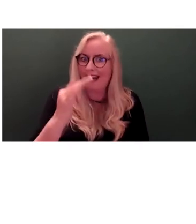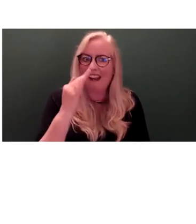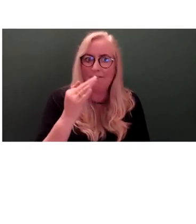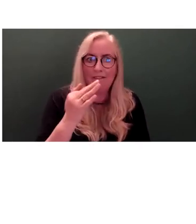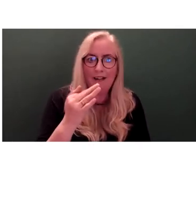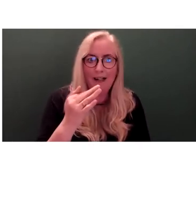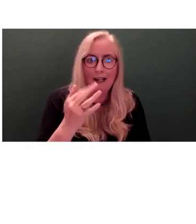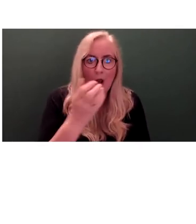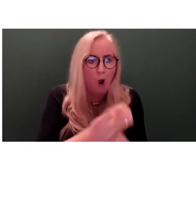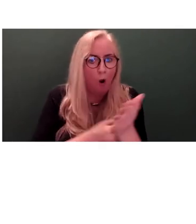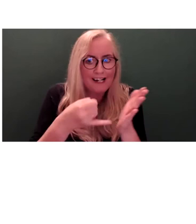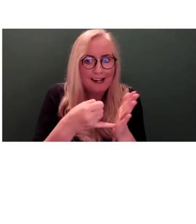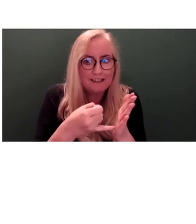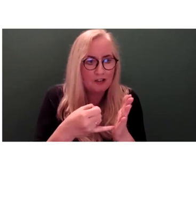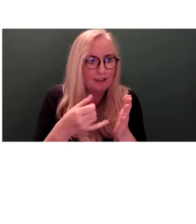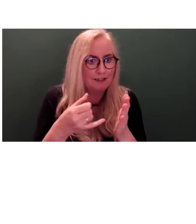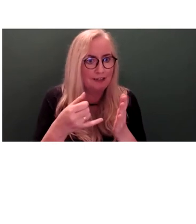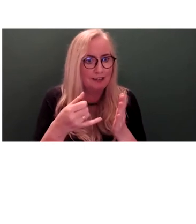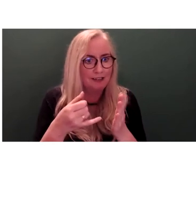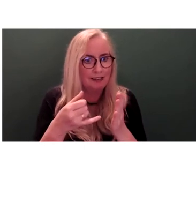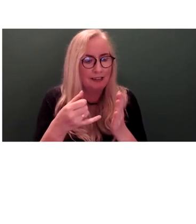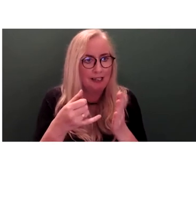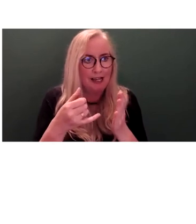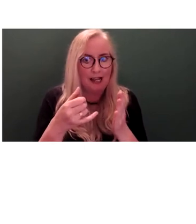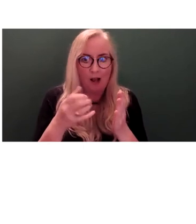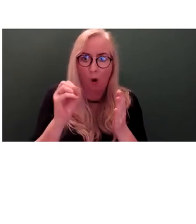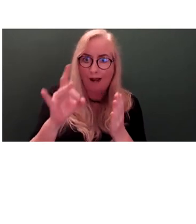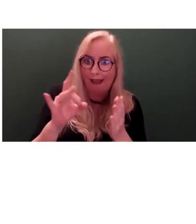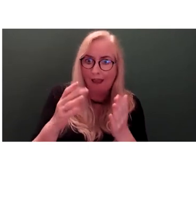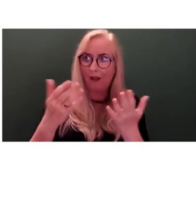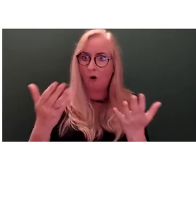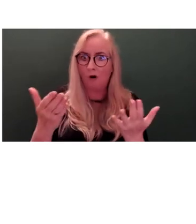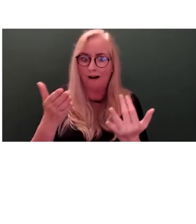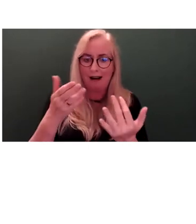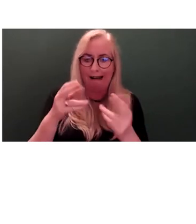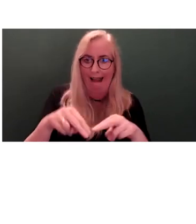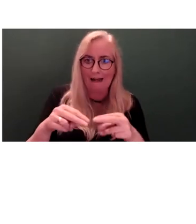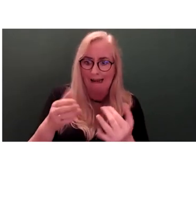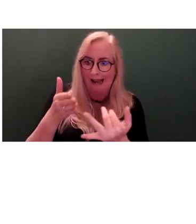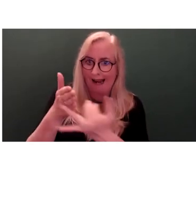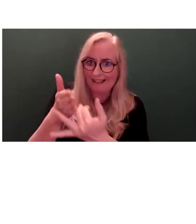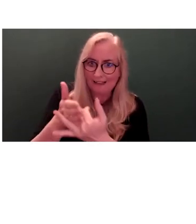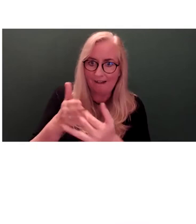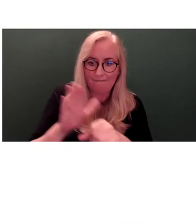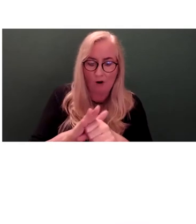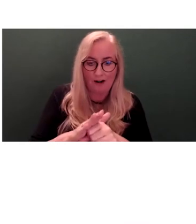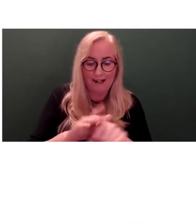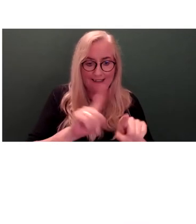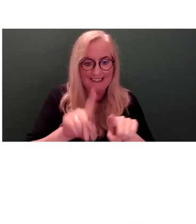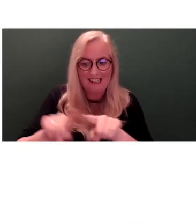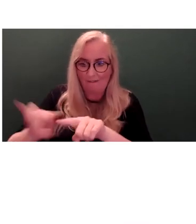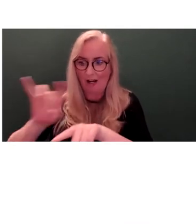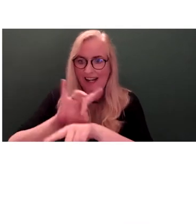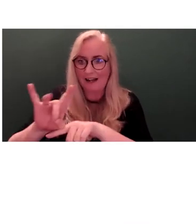is sufficiently accessible for the nature and types of disabilities. So there